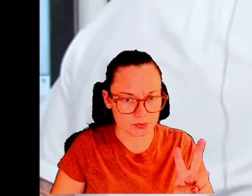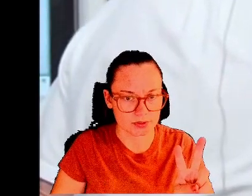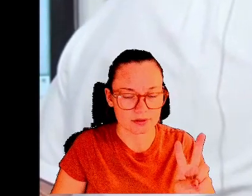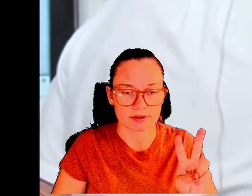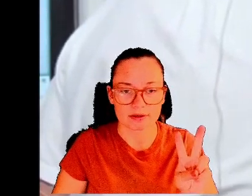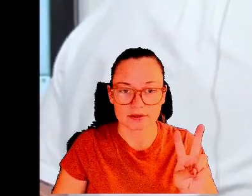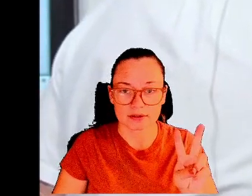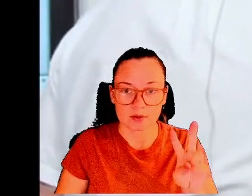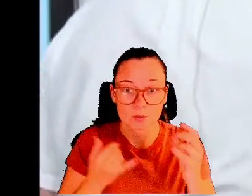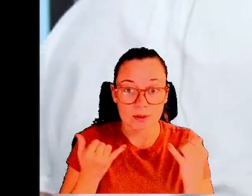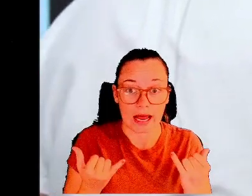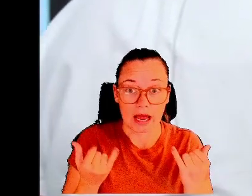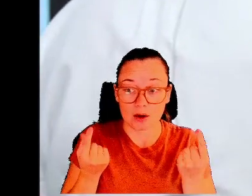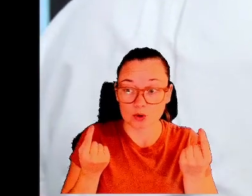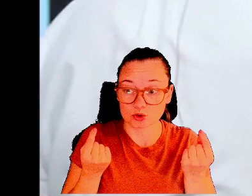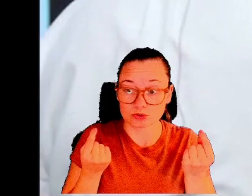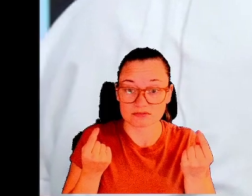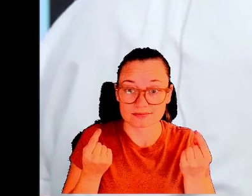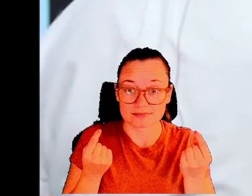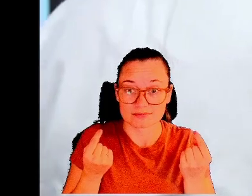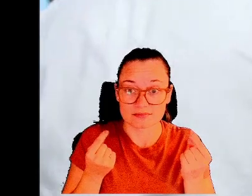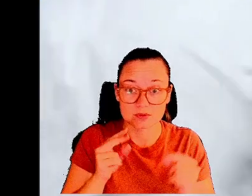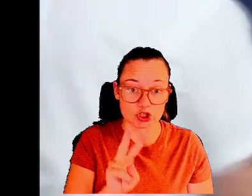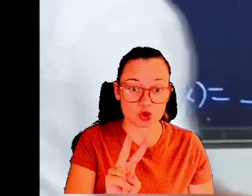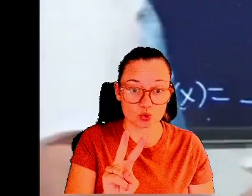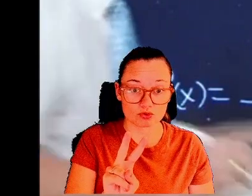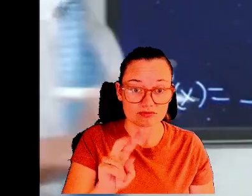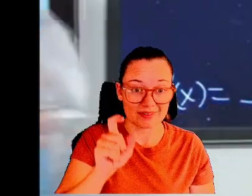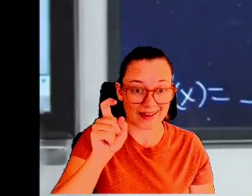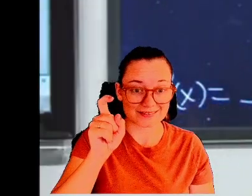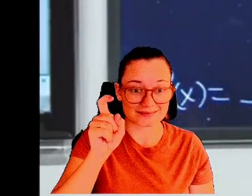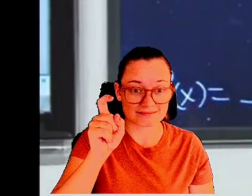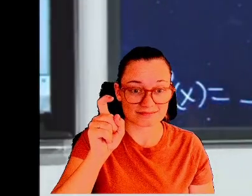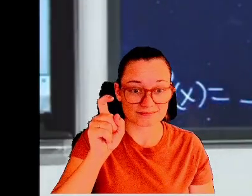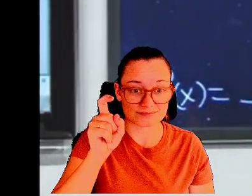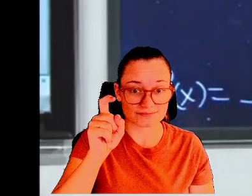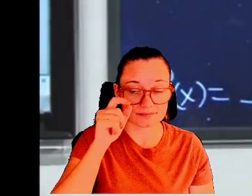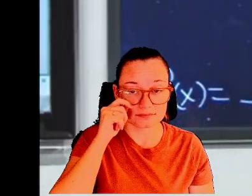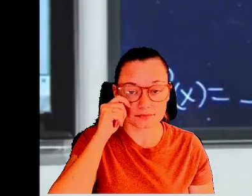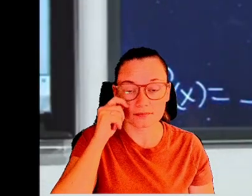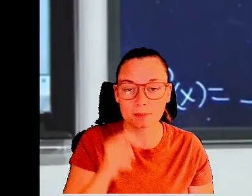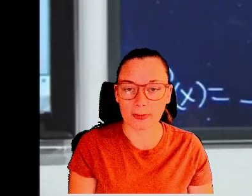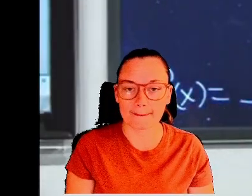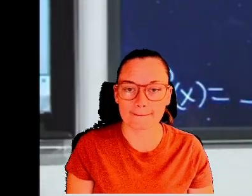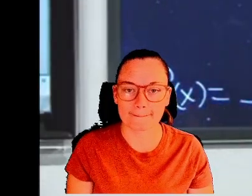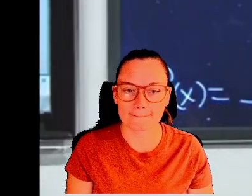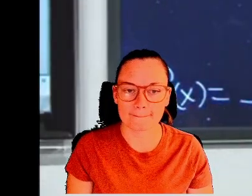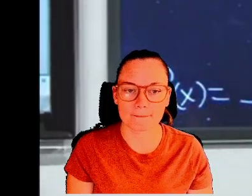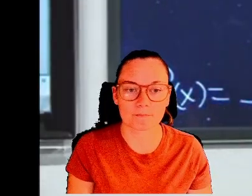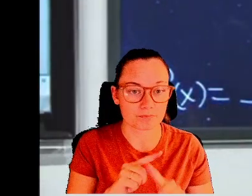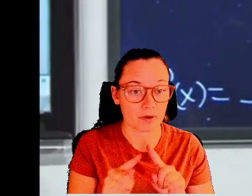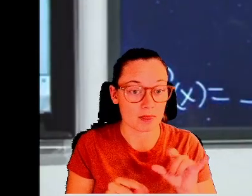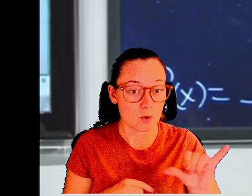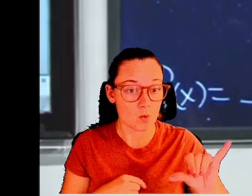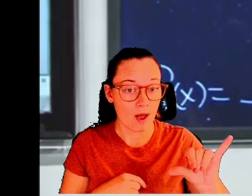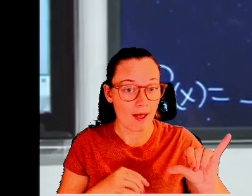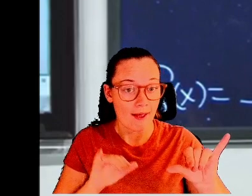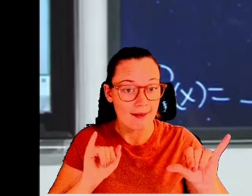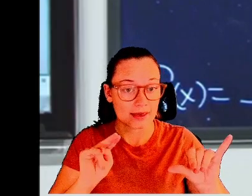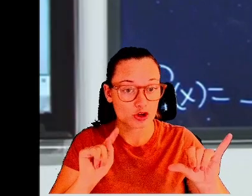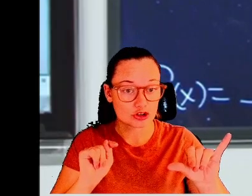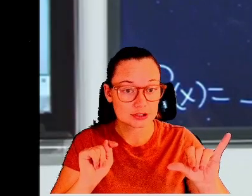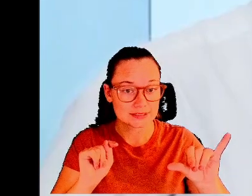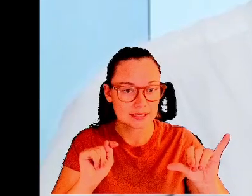is to say 2 to the x. What we don't know is the y-intercept, the number out in